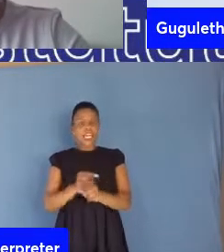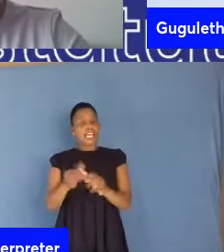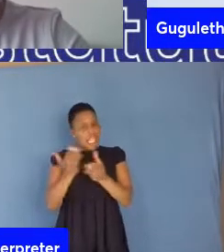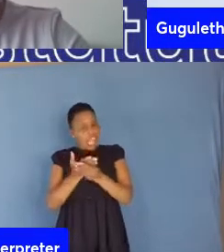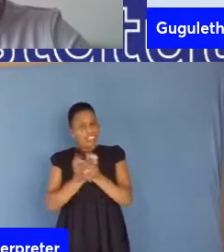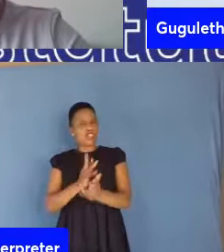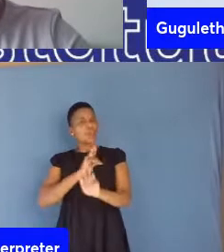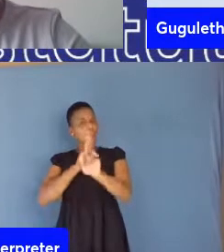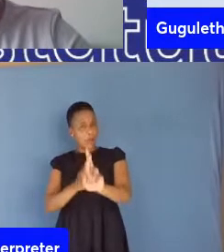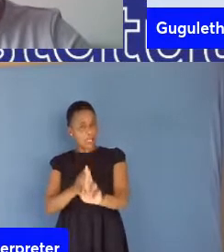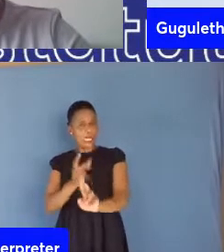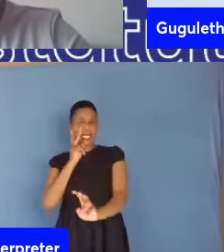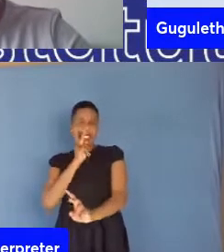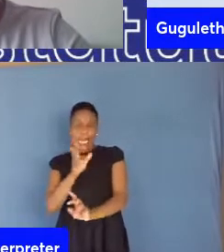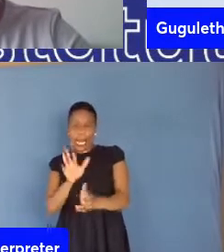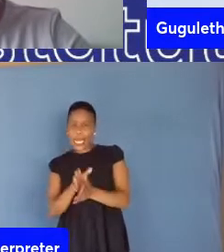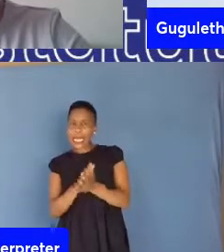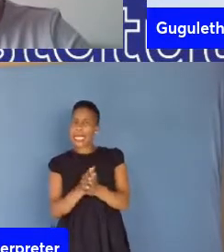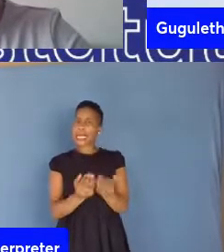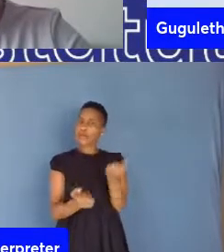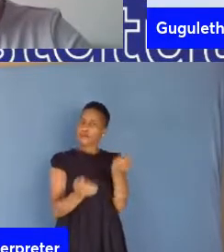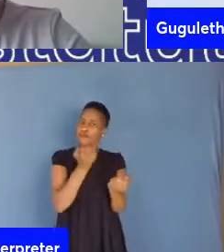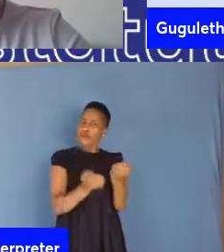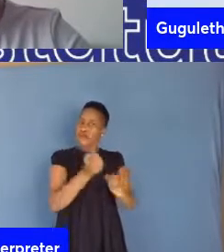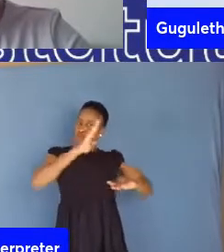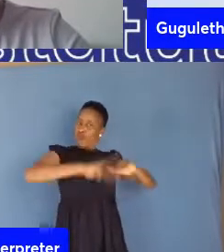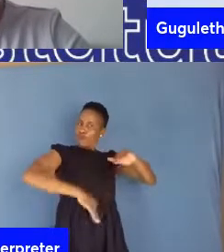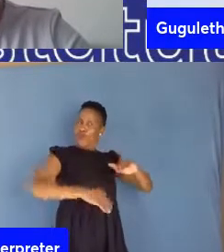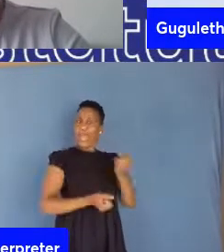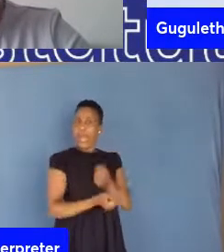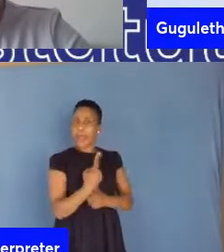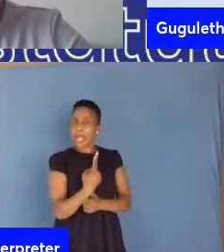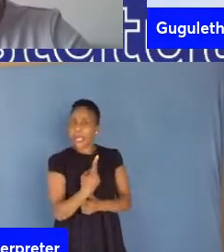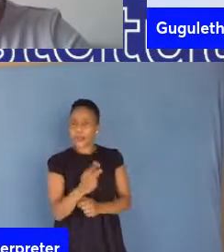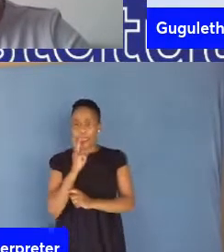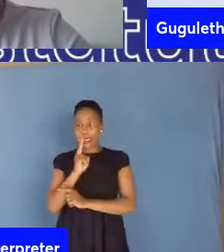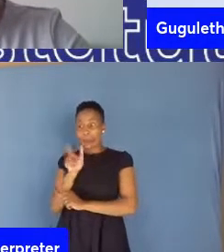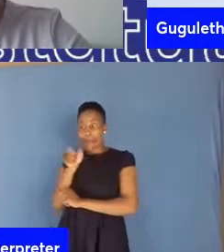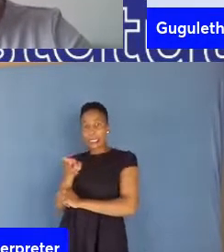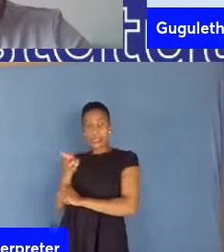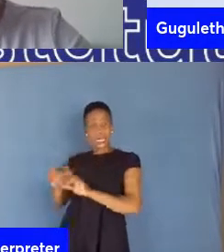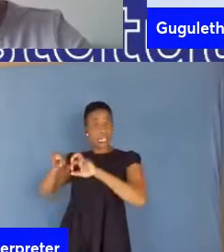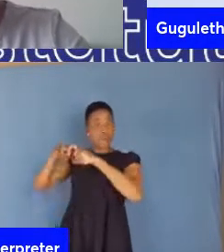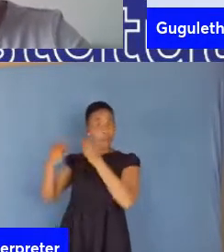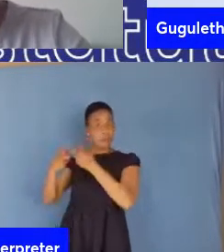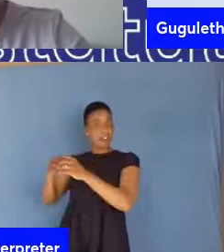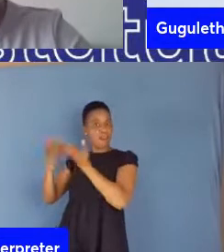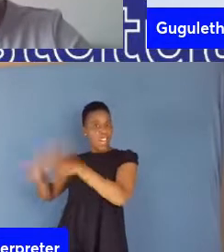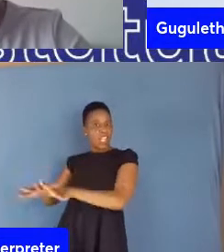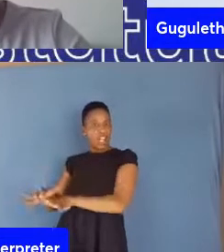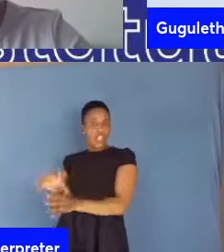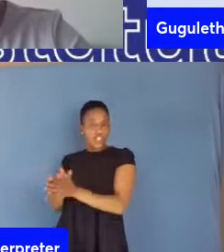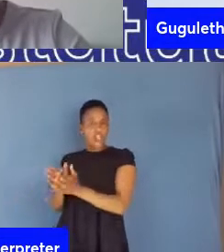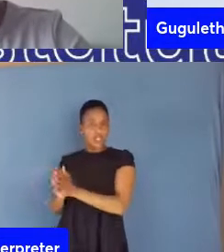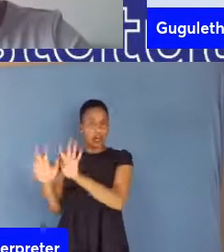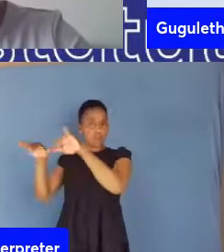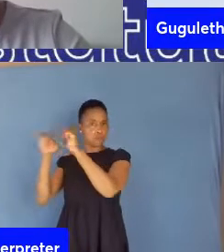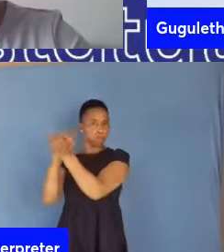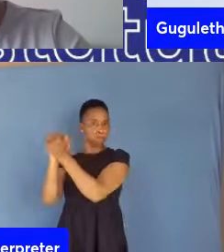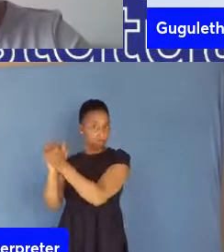see prosecutions happening? Do we see perpetrators being incarcerated? What's the current